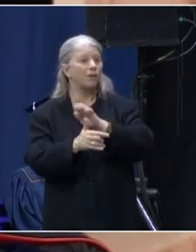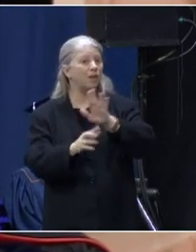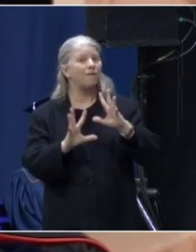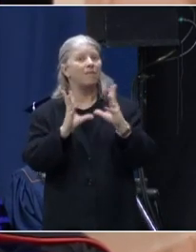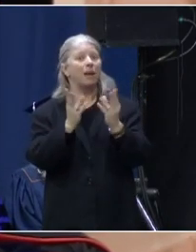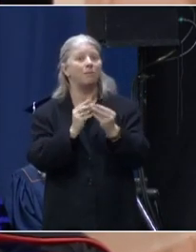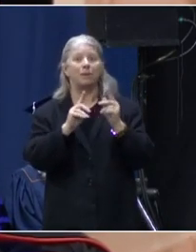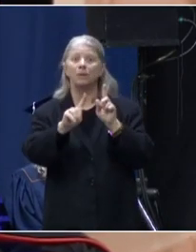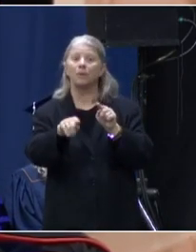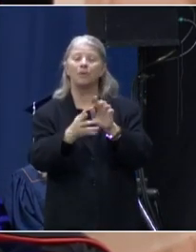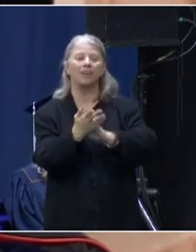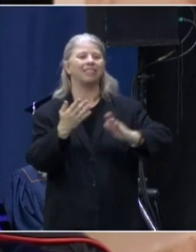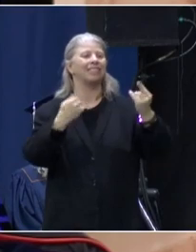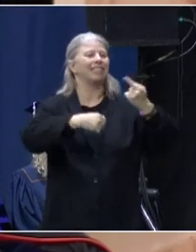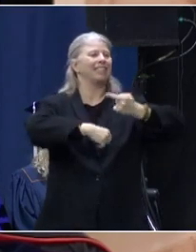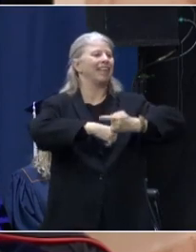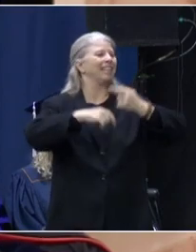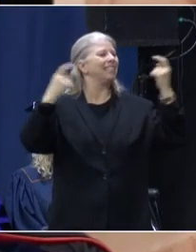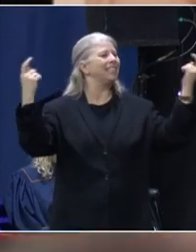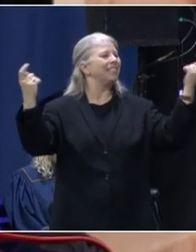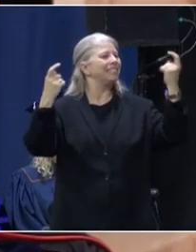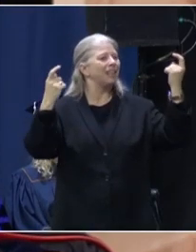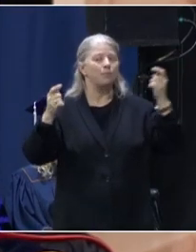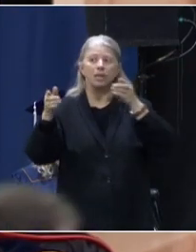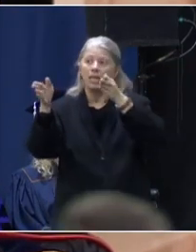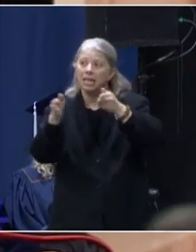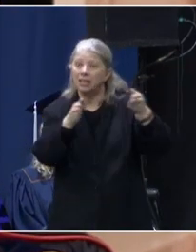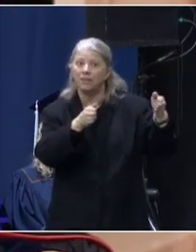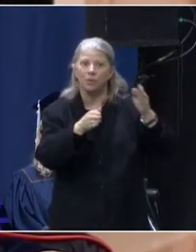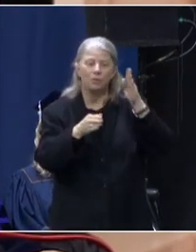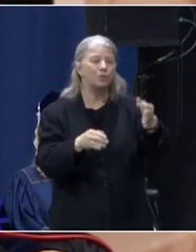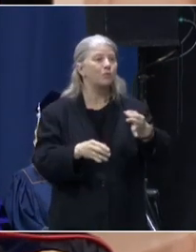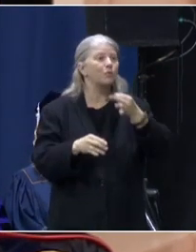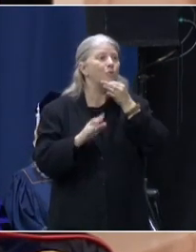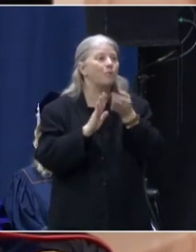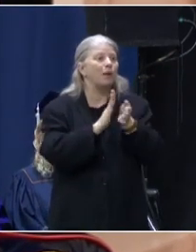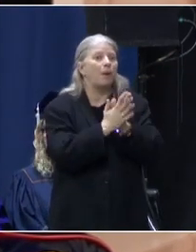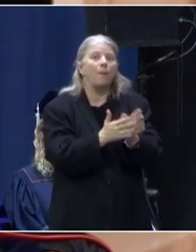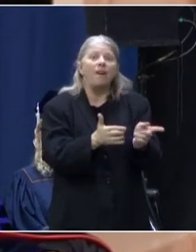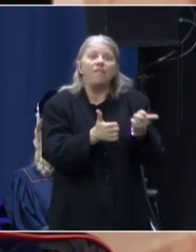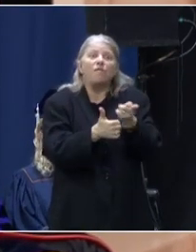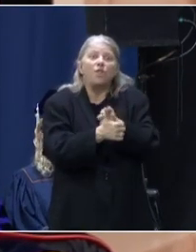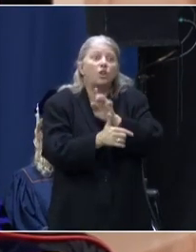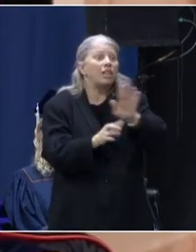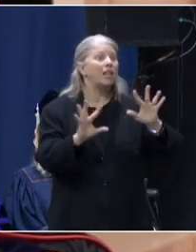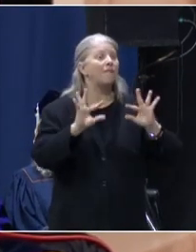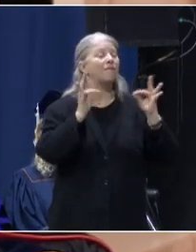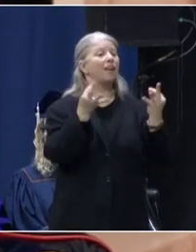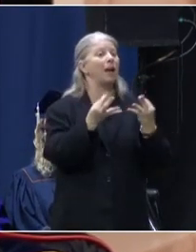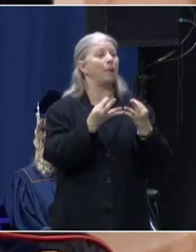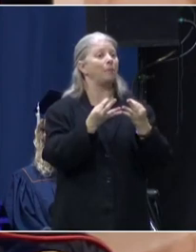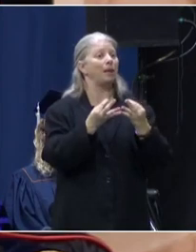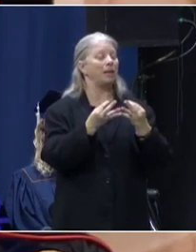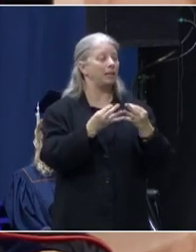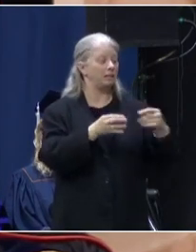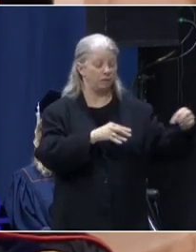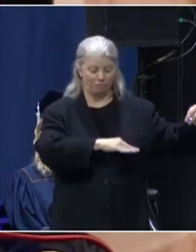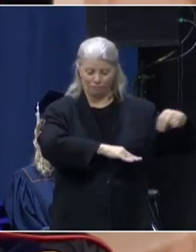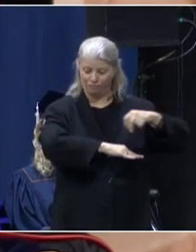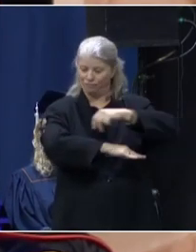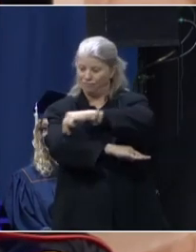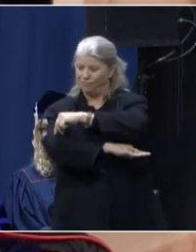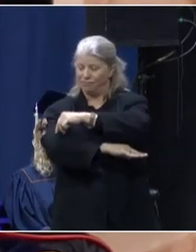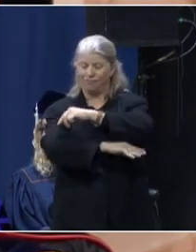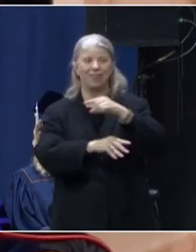college, today is about celebrating the individuals who will soon become the first in their families to cross a college